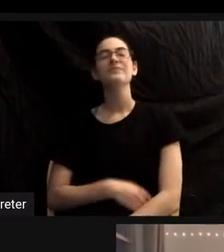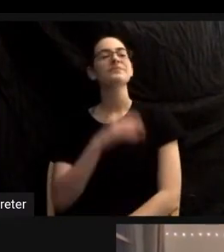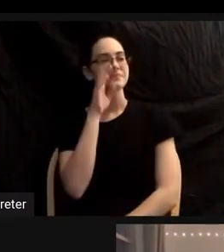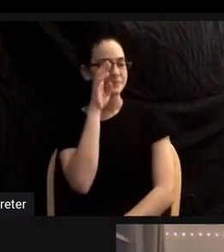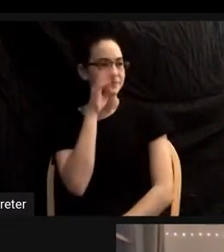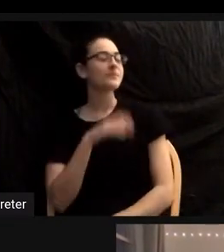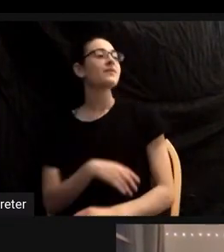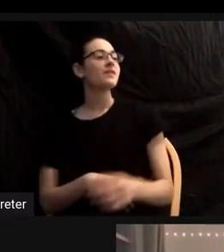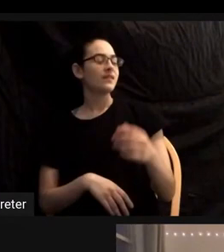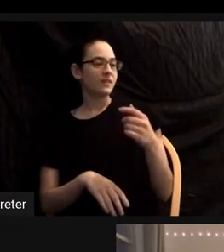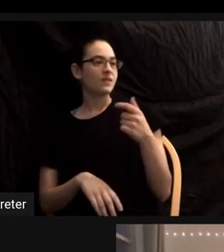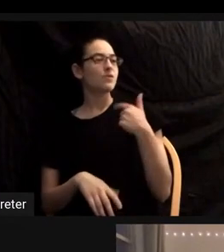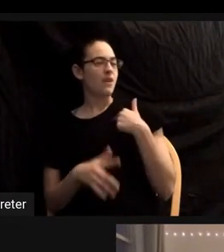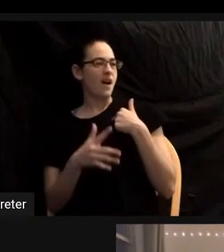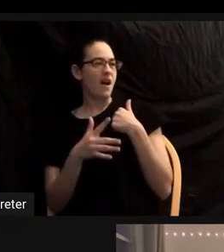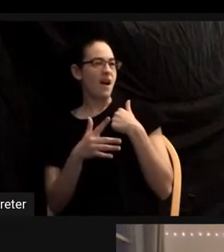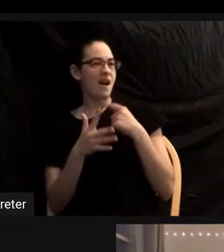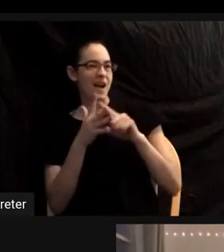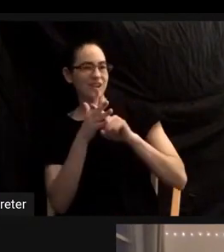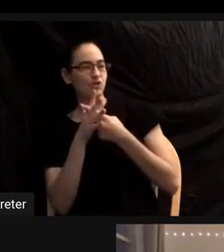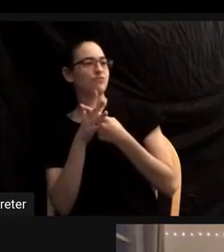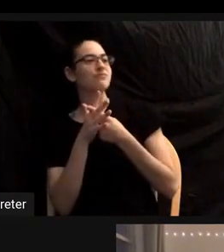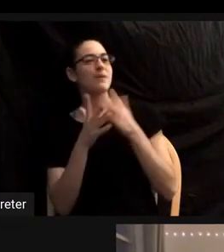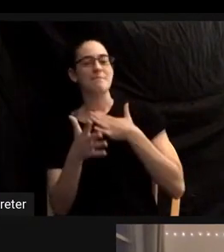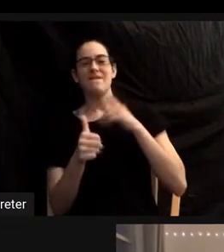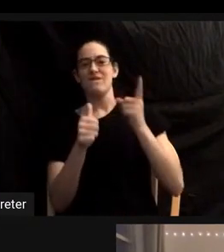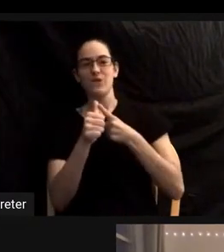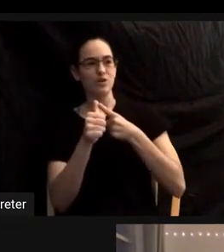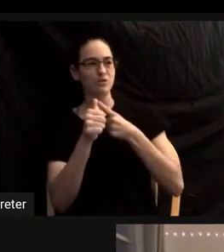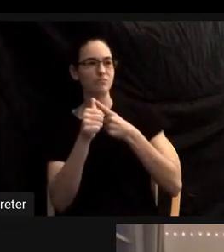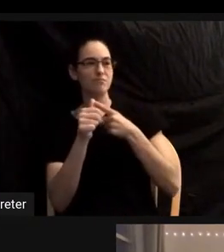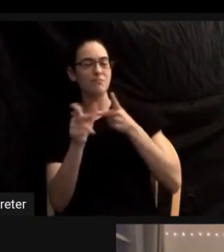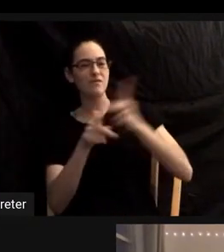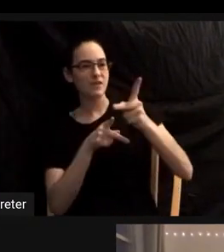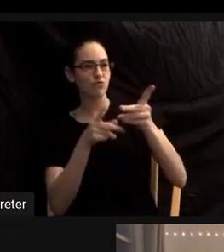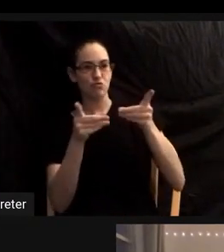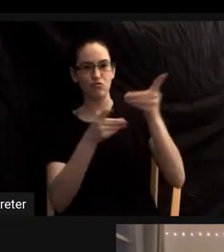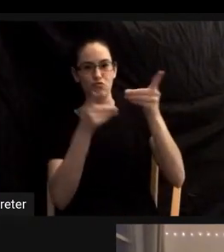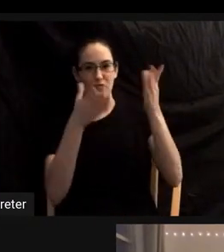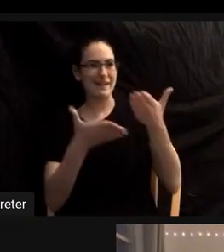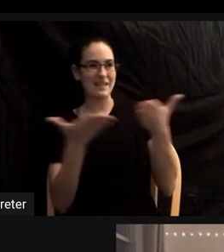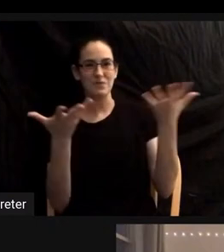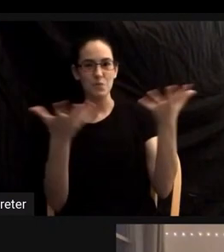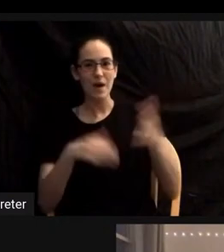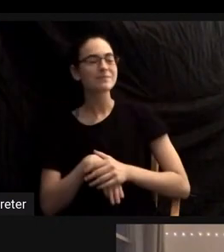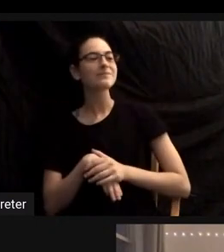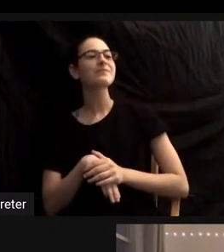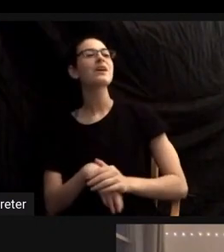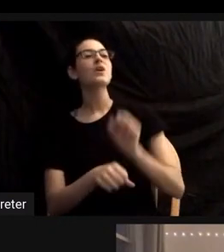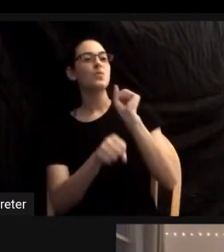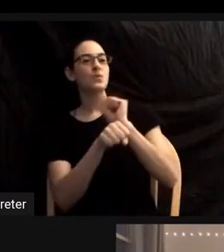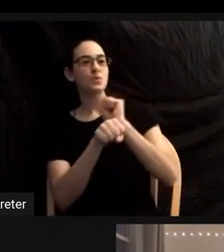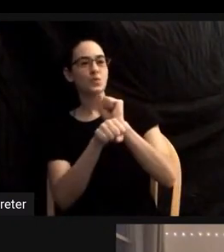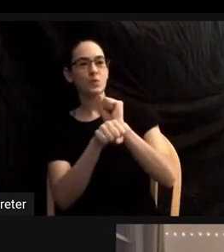So I started out, my first professional directing thing was